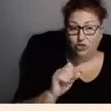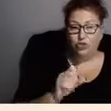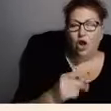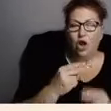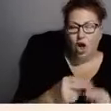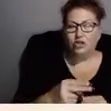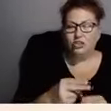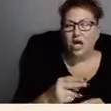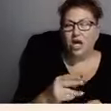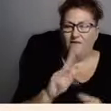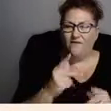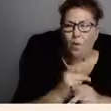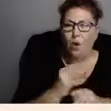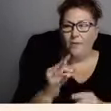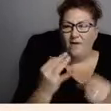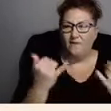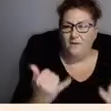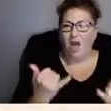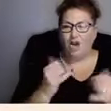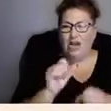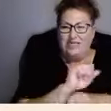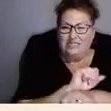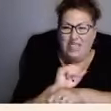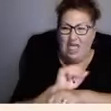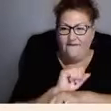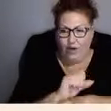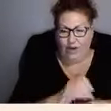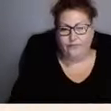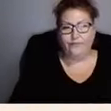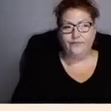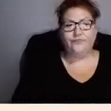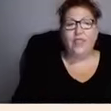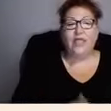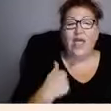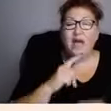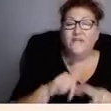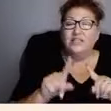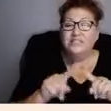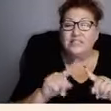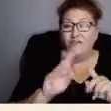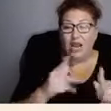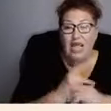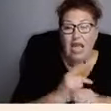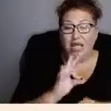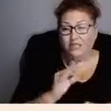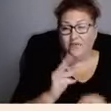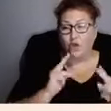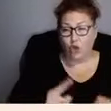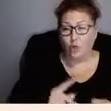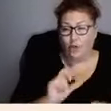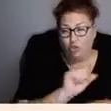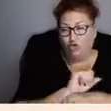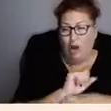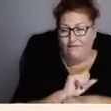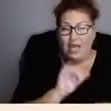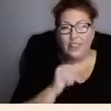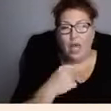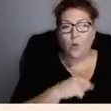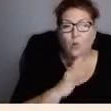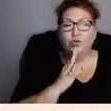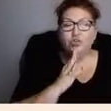day slavery. There are different types of human trafficking that we will talk about